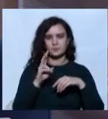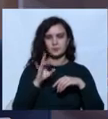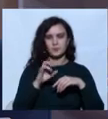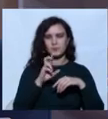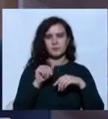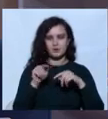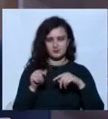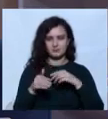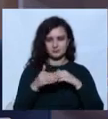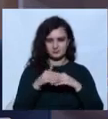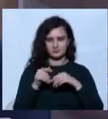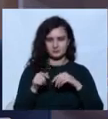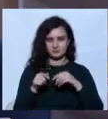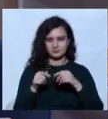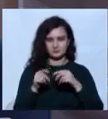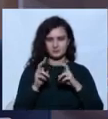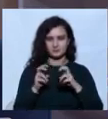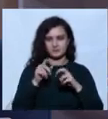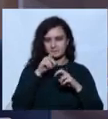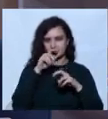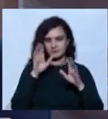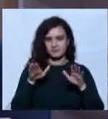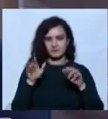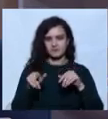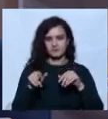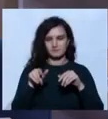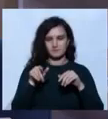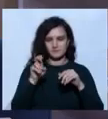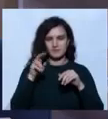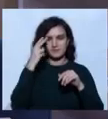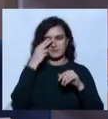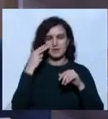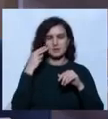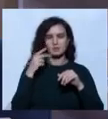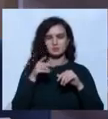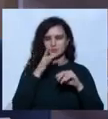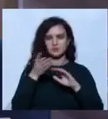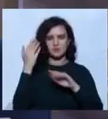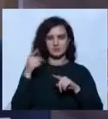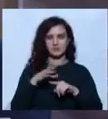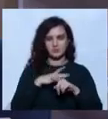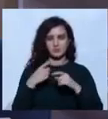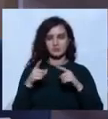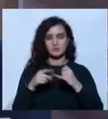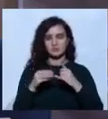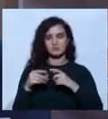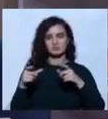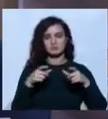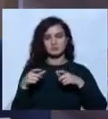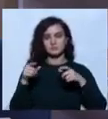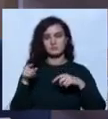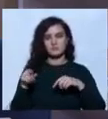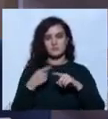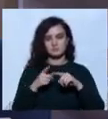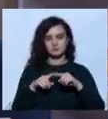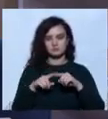served as a supply base for pirates for about 300 years. Another island that it might be based